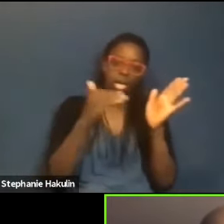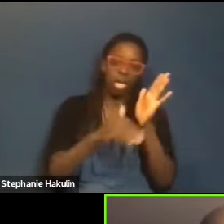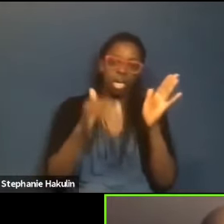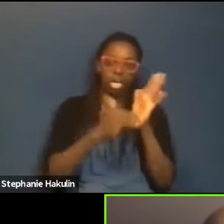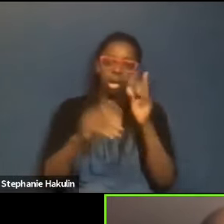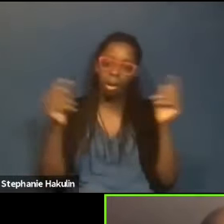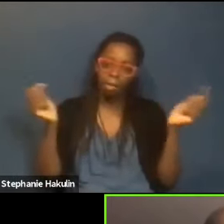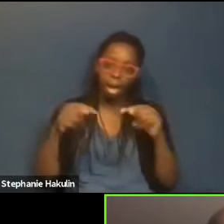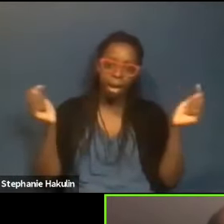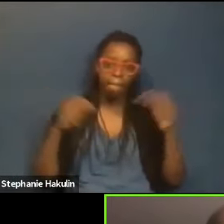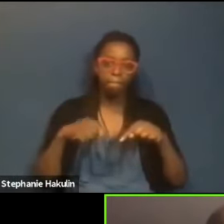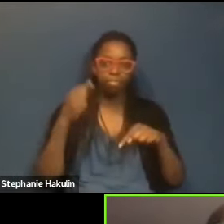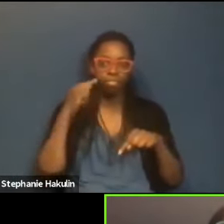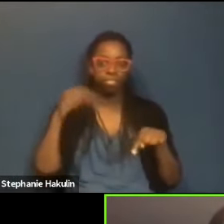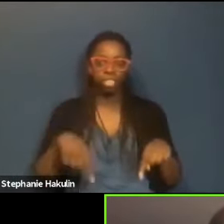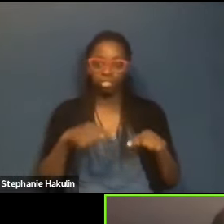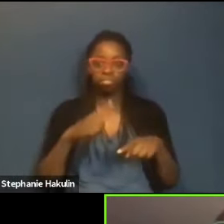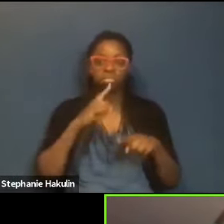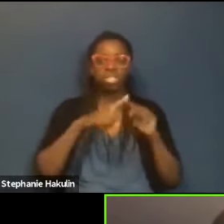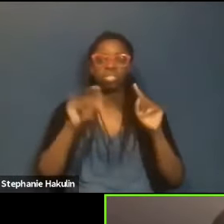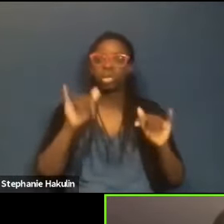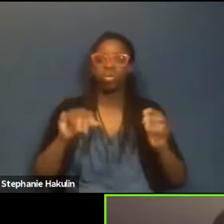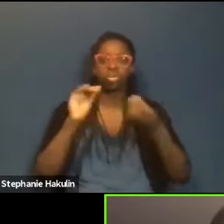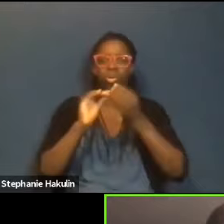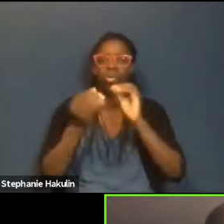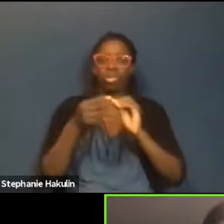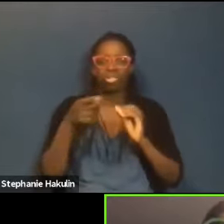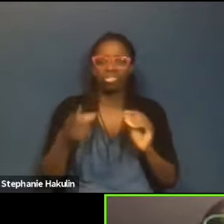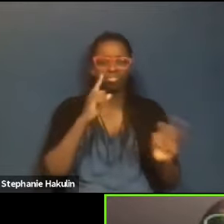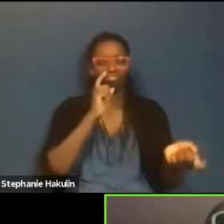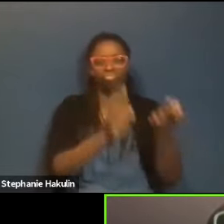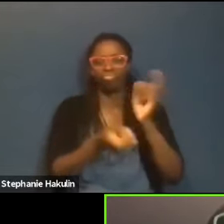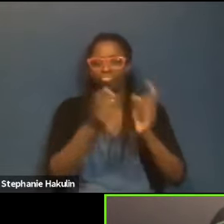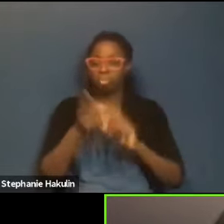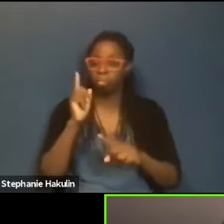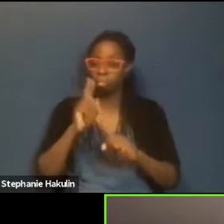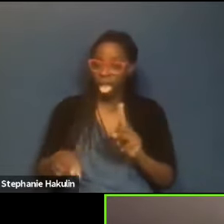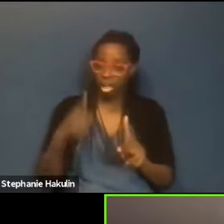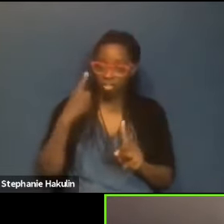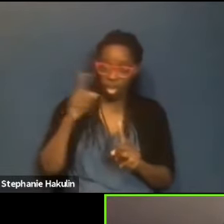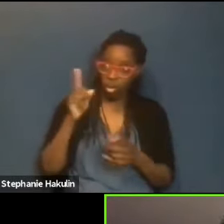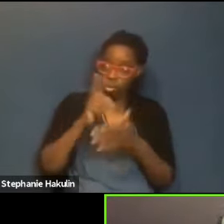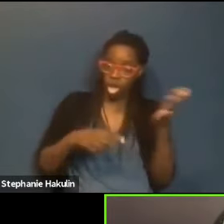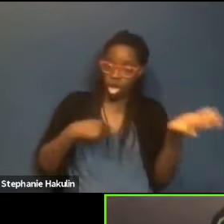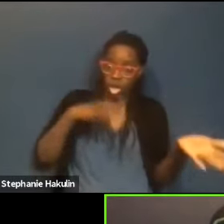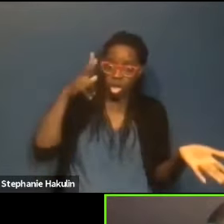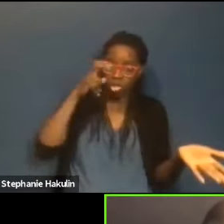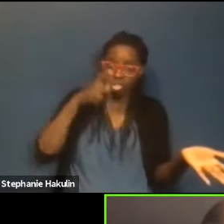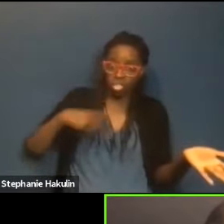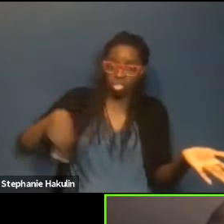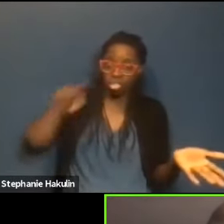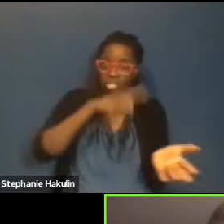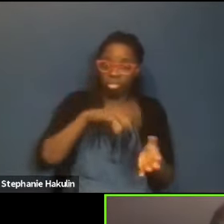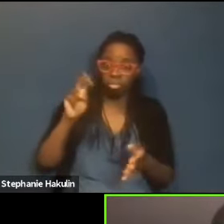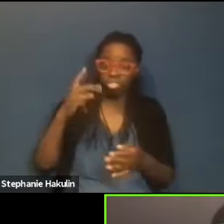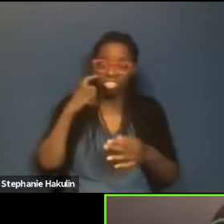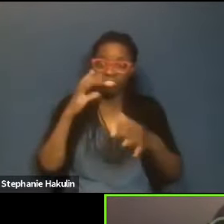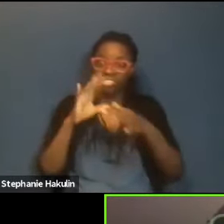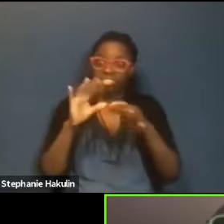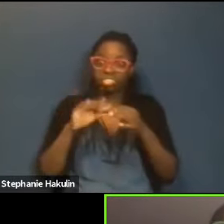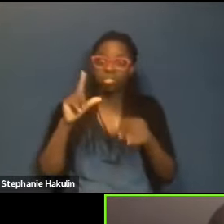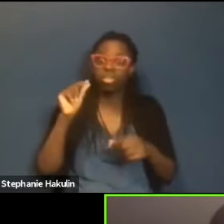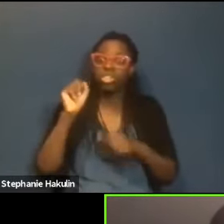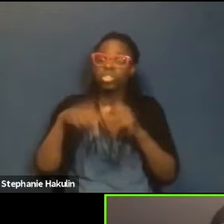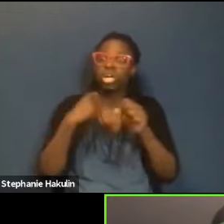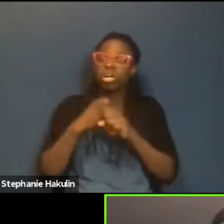down. But what Raphael said earlier is the thing. 20 years later, or however many years later, the thing that he